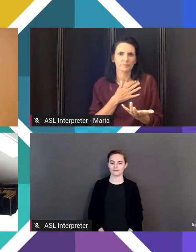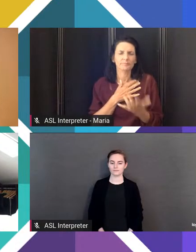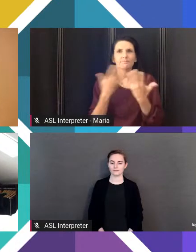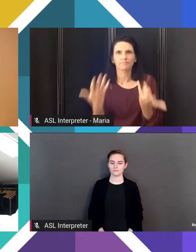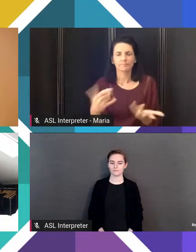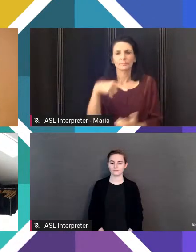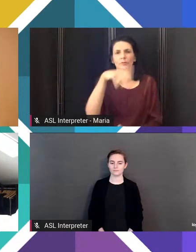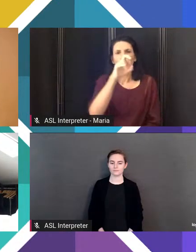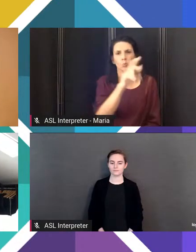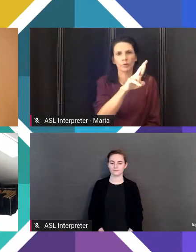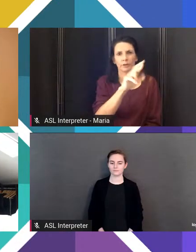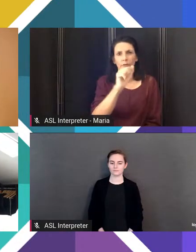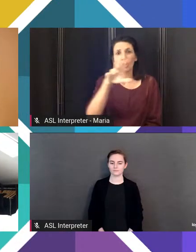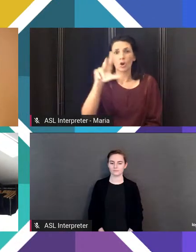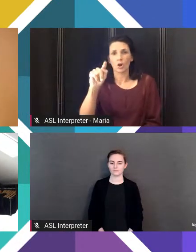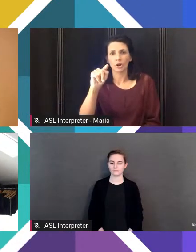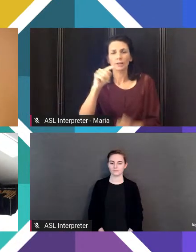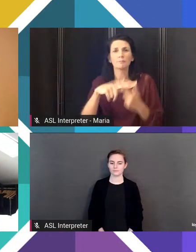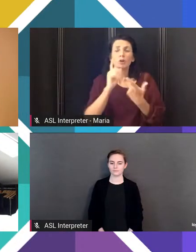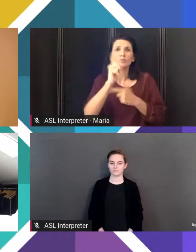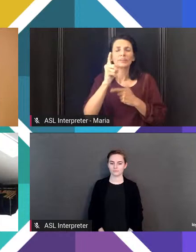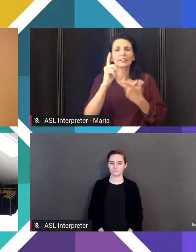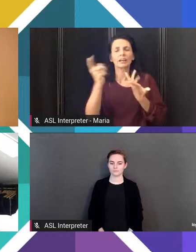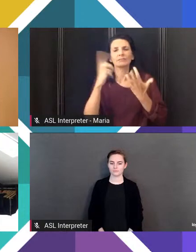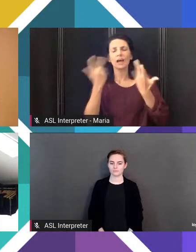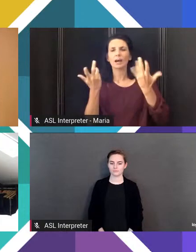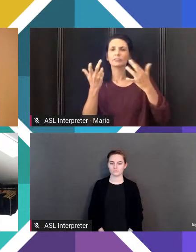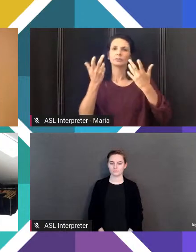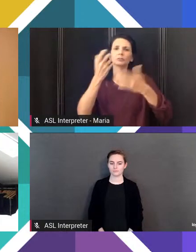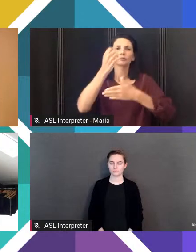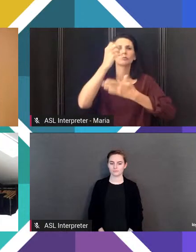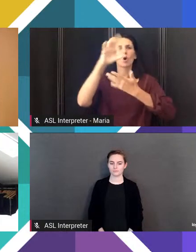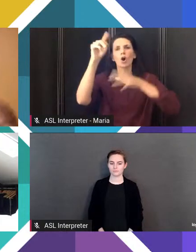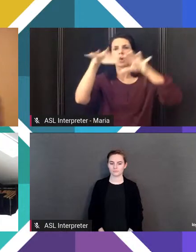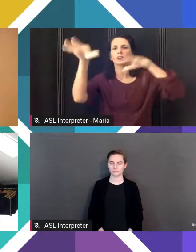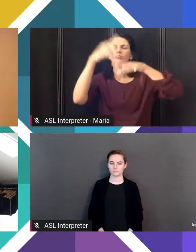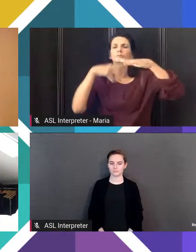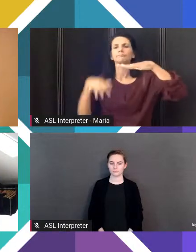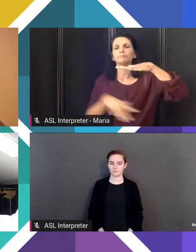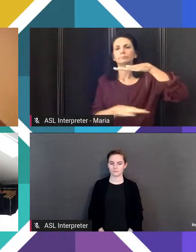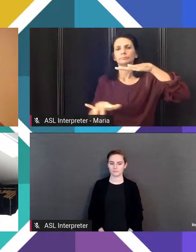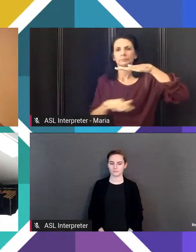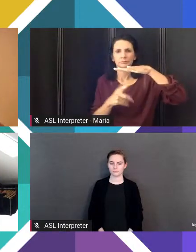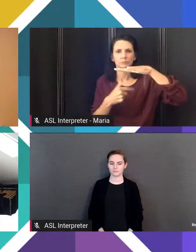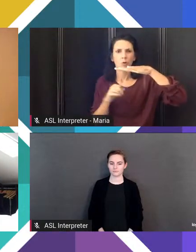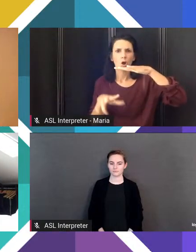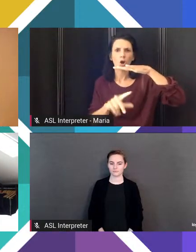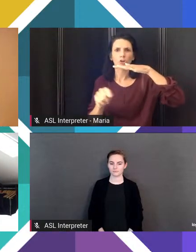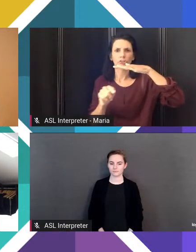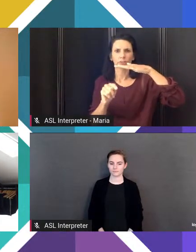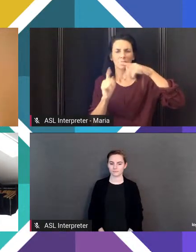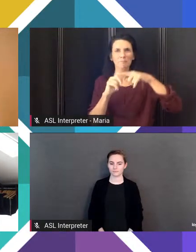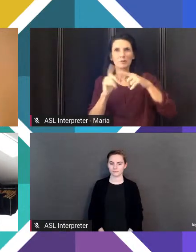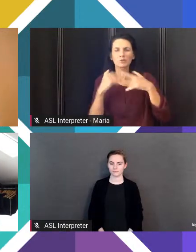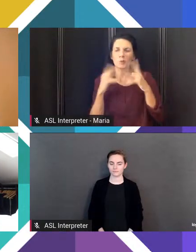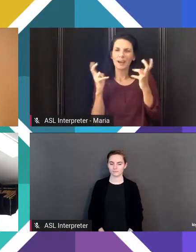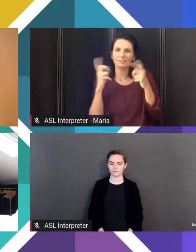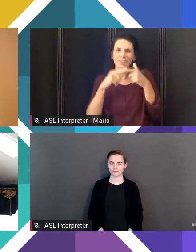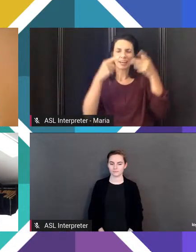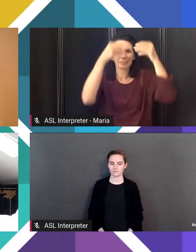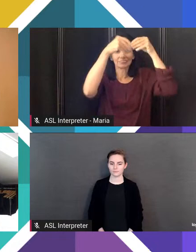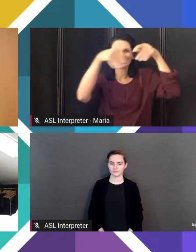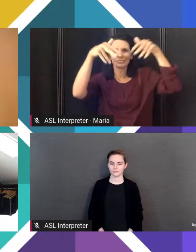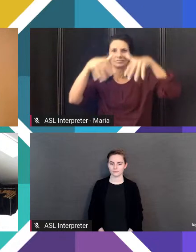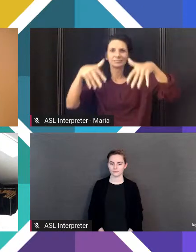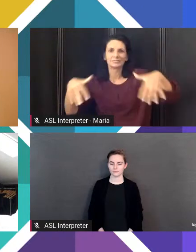queer art and underground art in general is very underrepresented because there's this like tier of what is art. There's like the ballet,